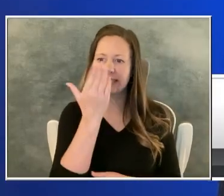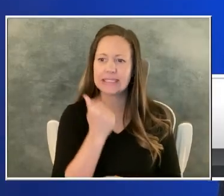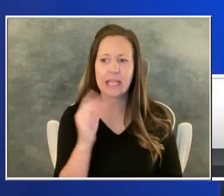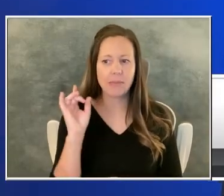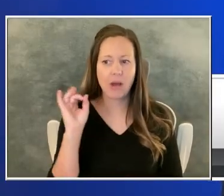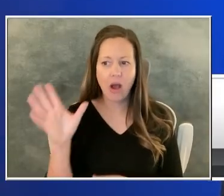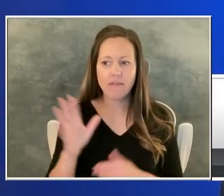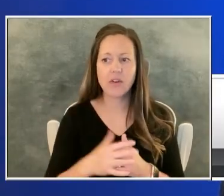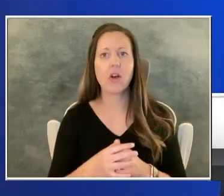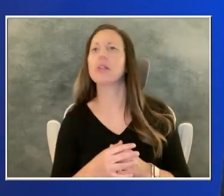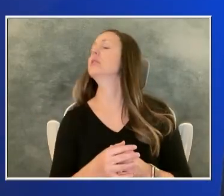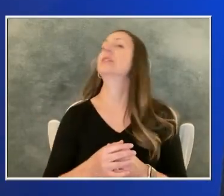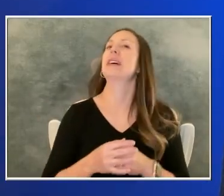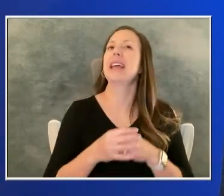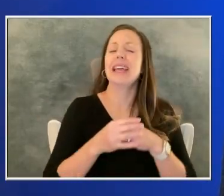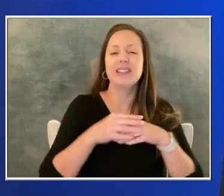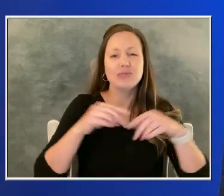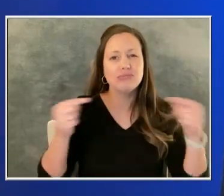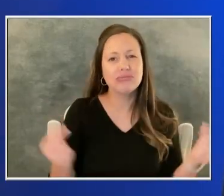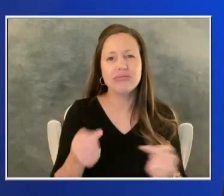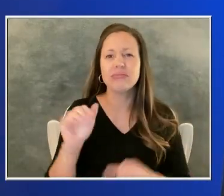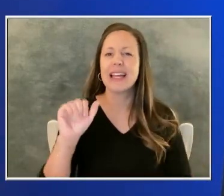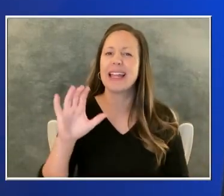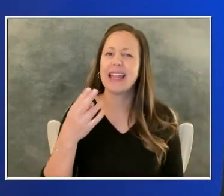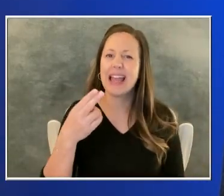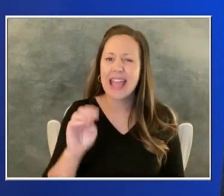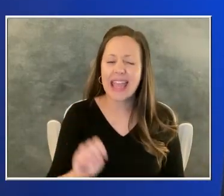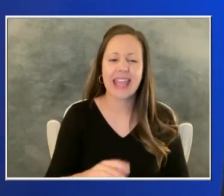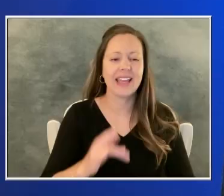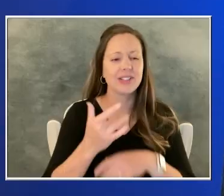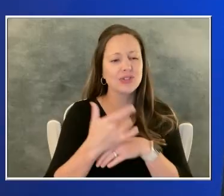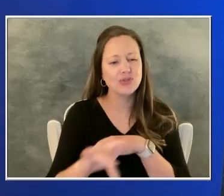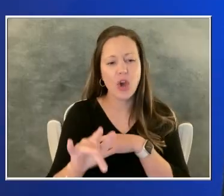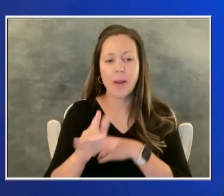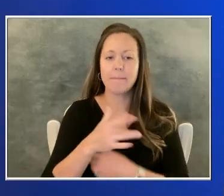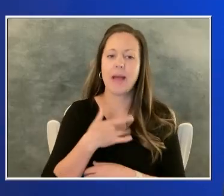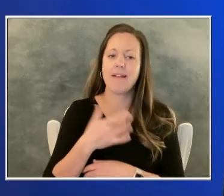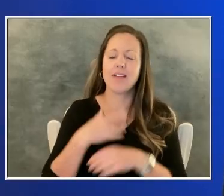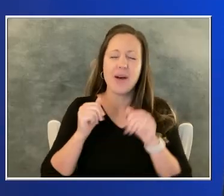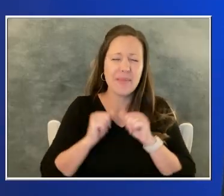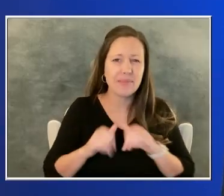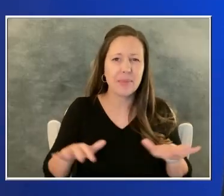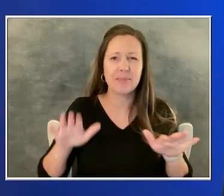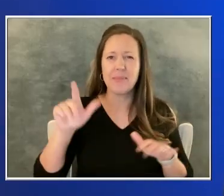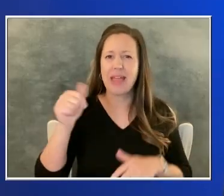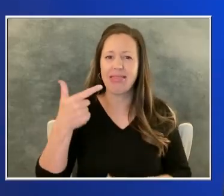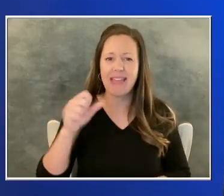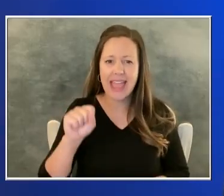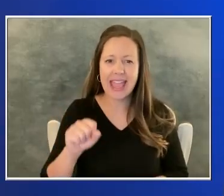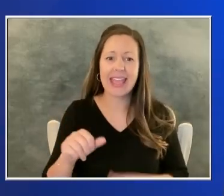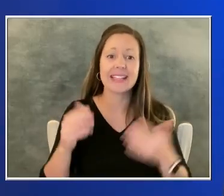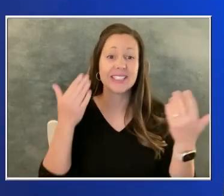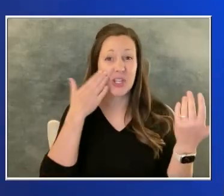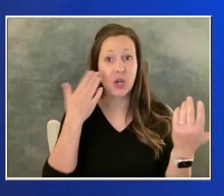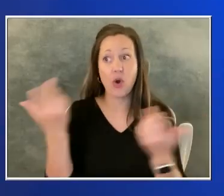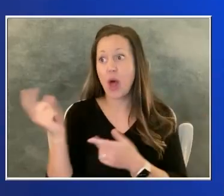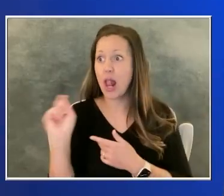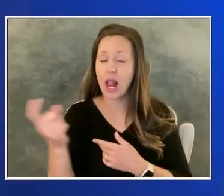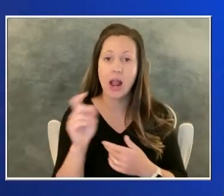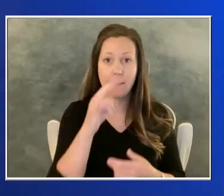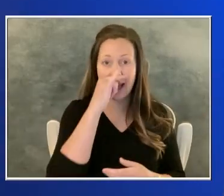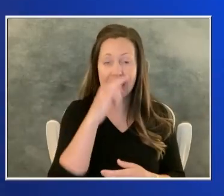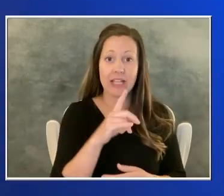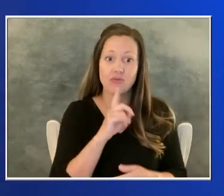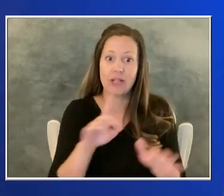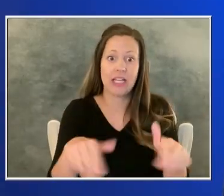aching, sharp, went down my legs all the time. Also just chasing my kids around was more difficult because they're